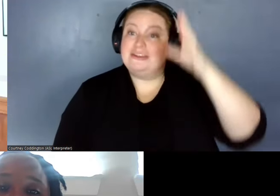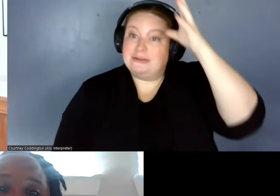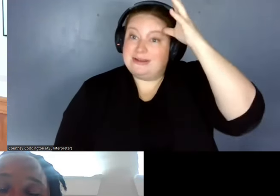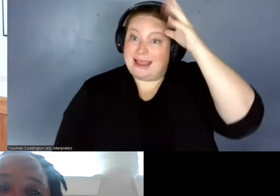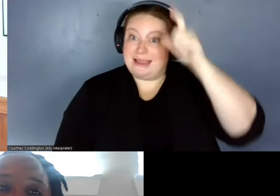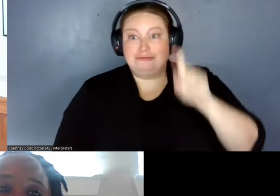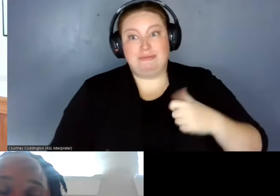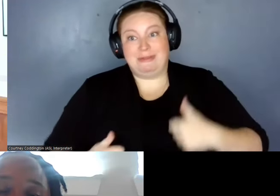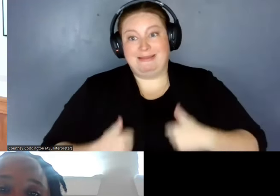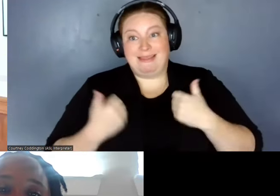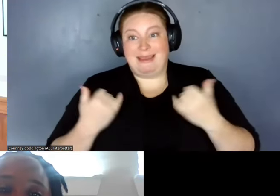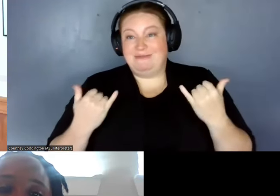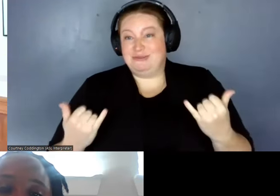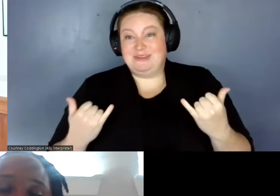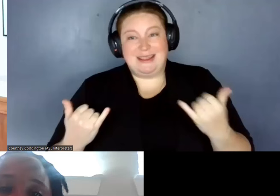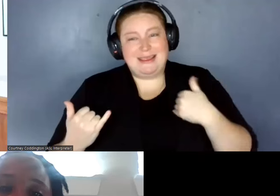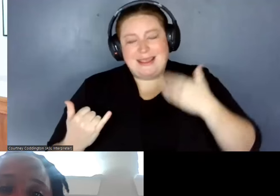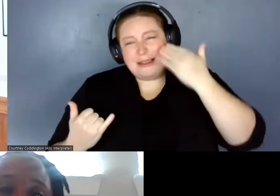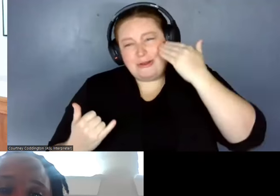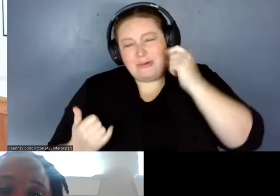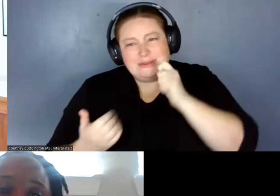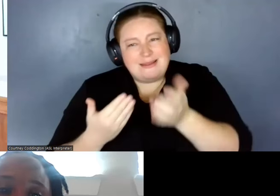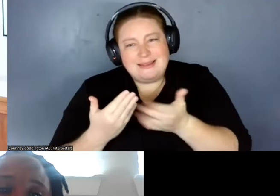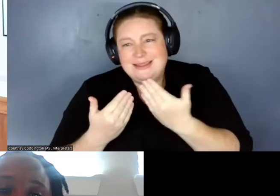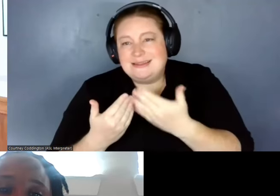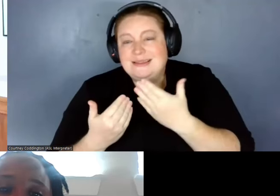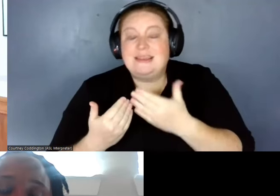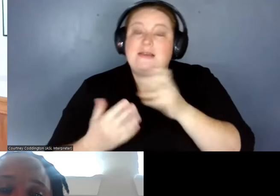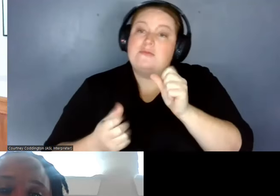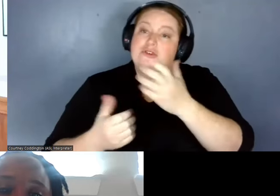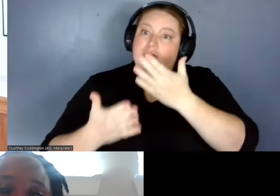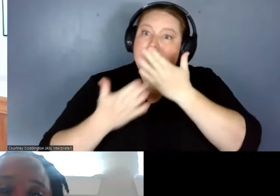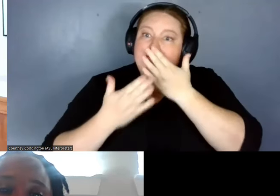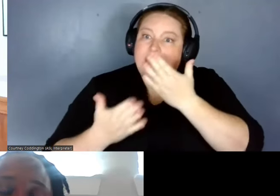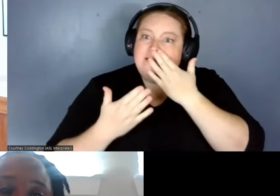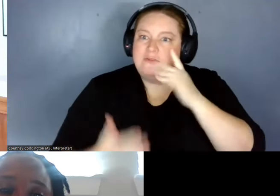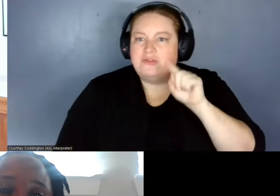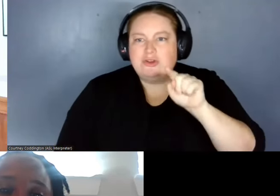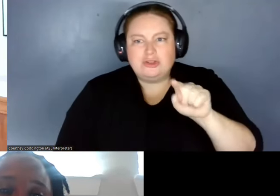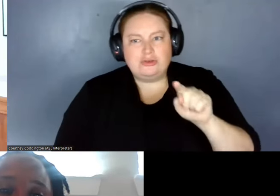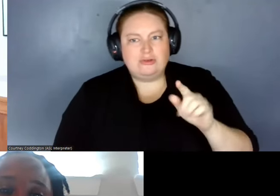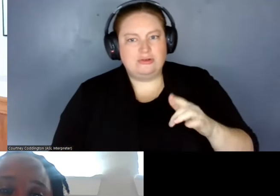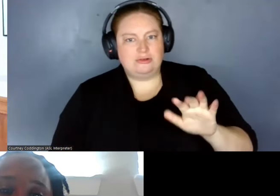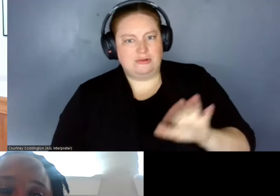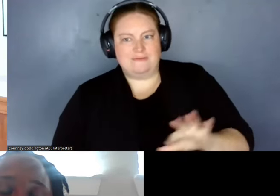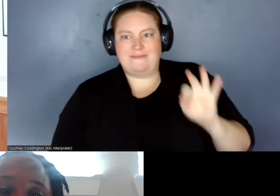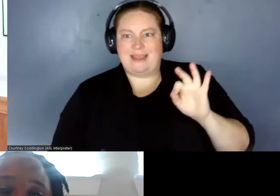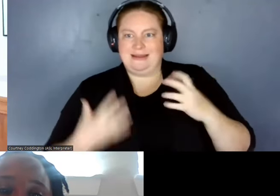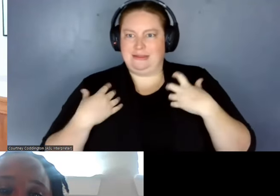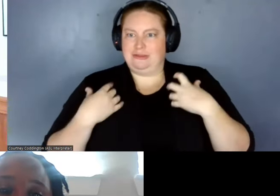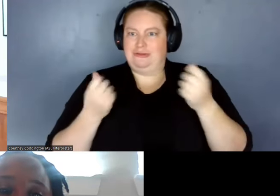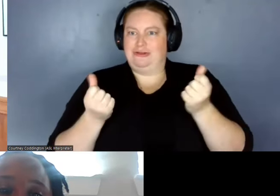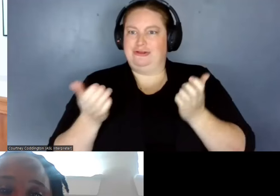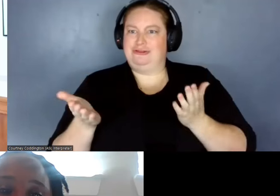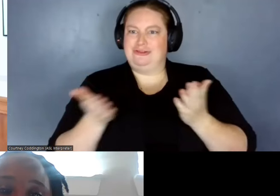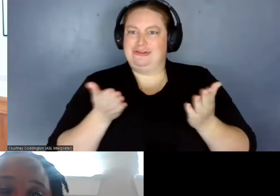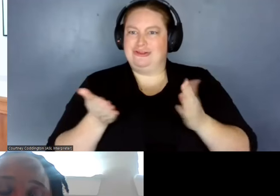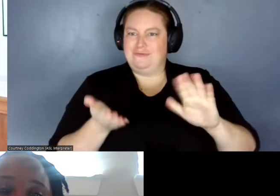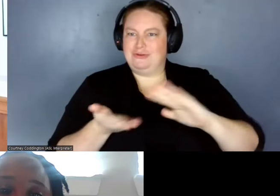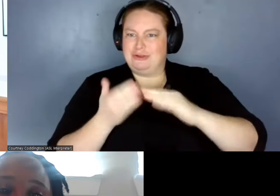I know it's not easy, and we're so grateful to you for finding the courage to serve your community as